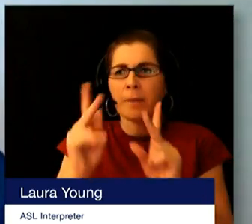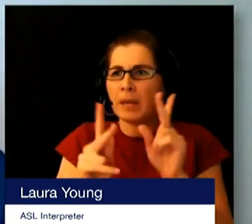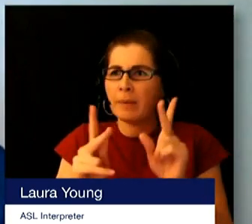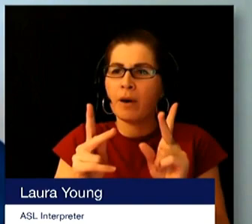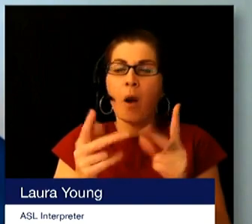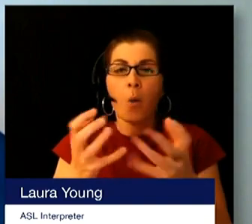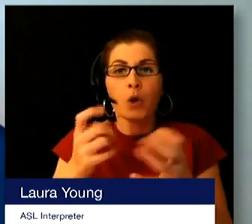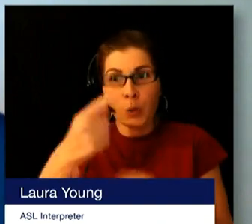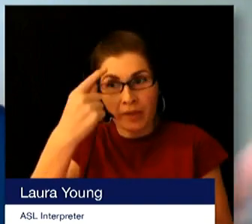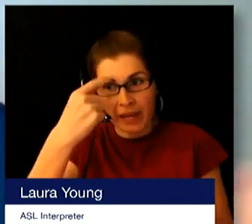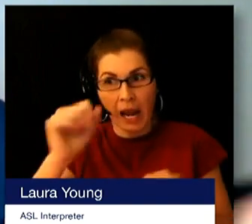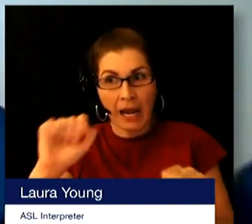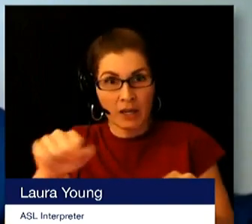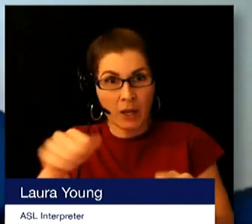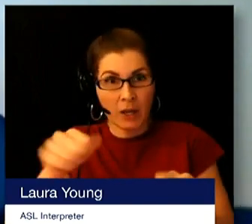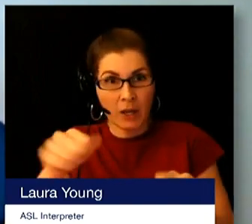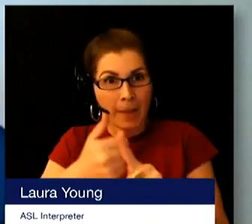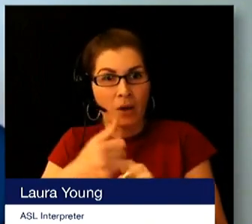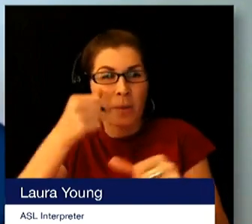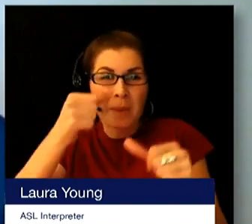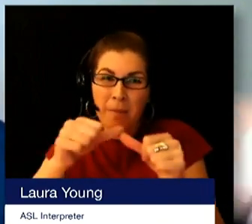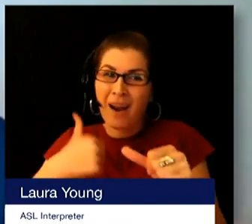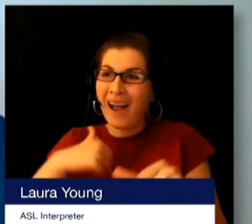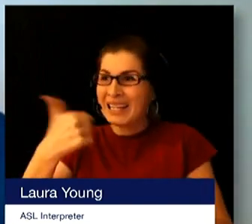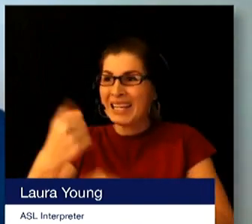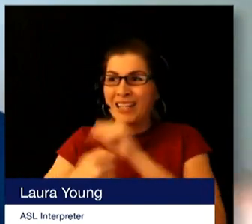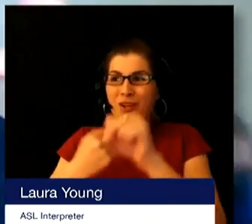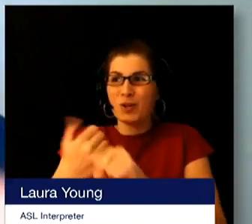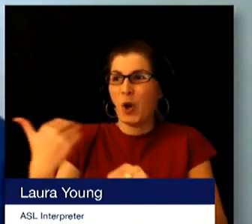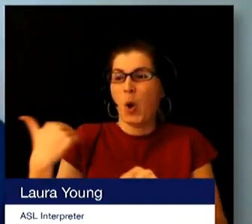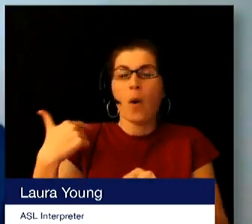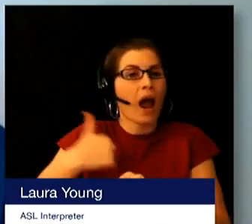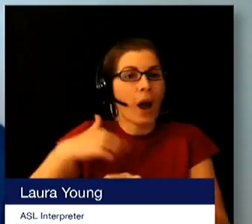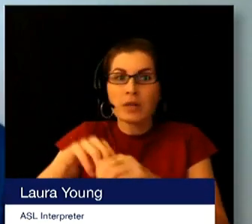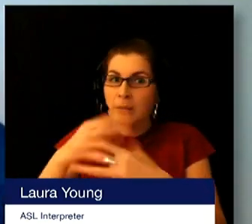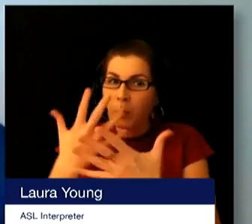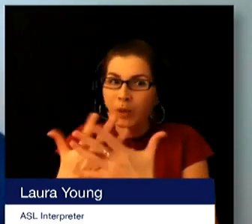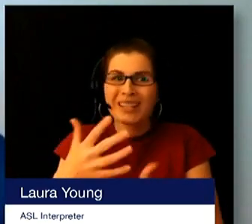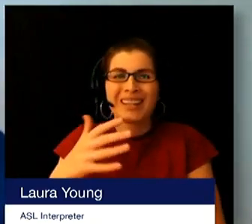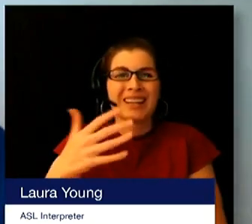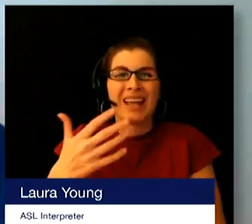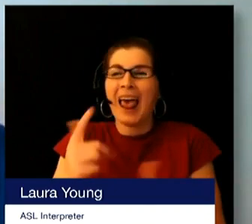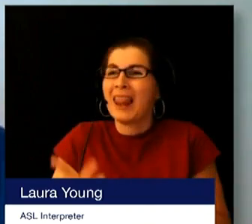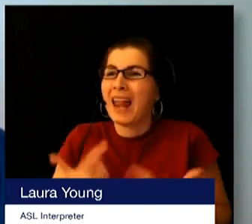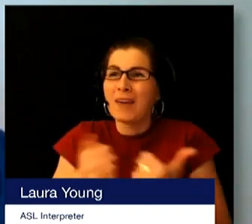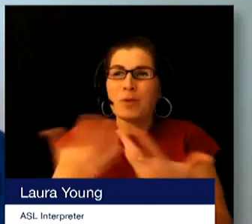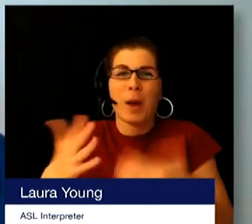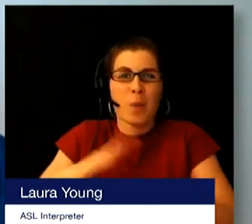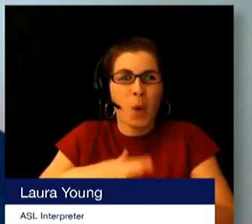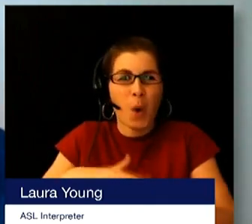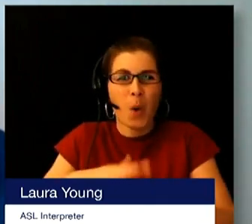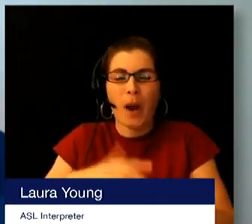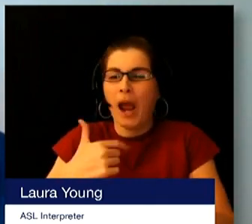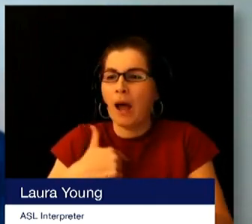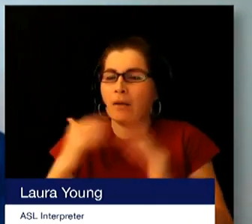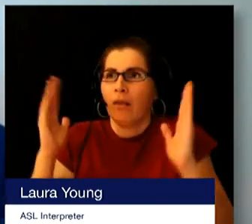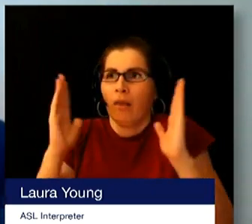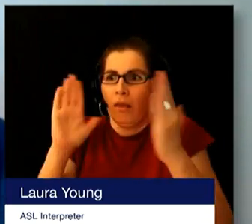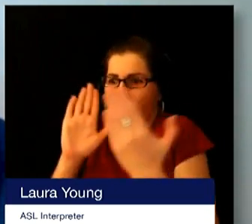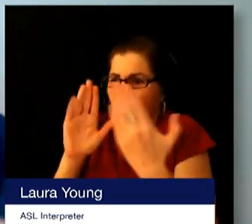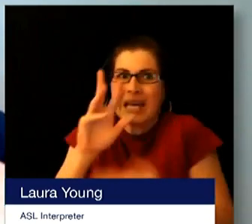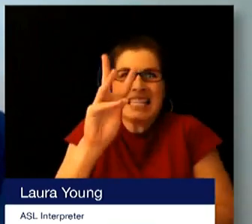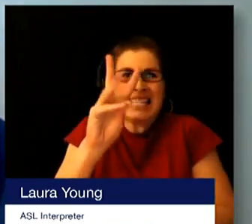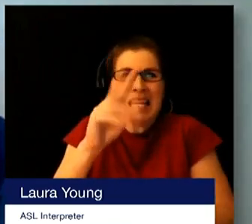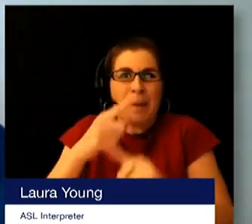like for them to think about me and where I was 10 years ago today. Life without parole, 320 years, 8x6 prison cell. And from there,